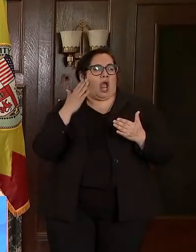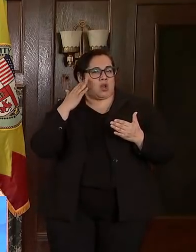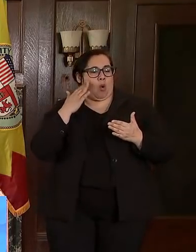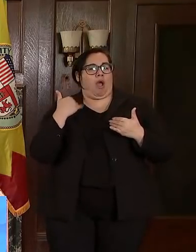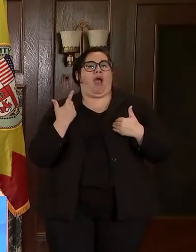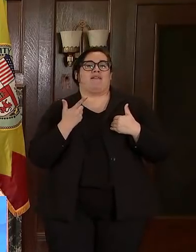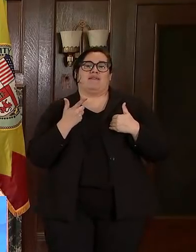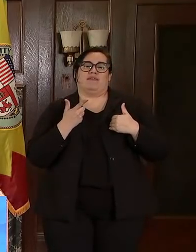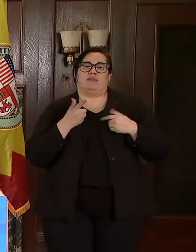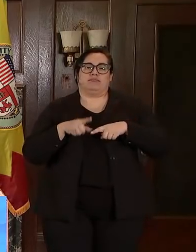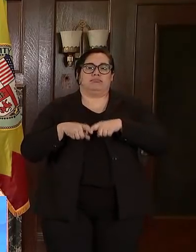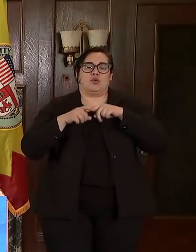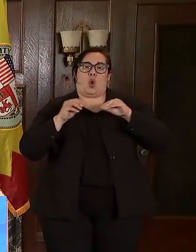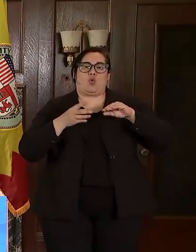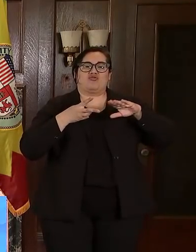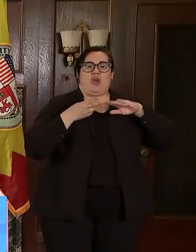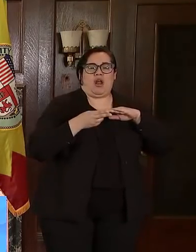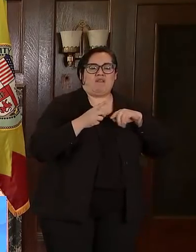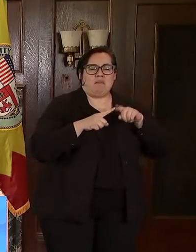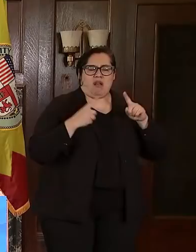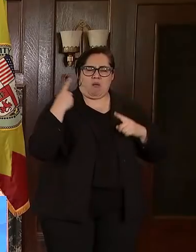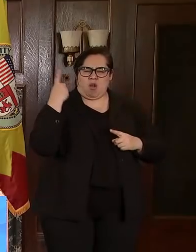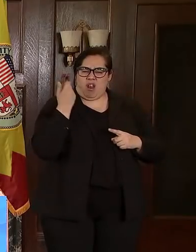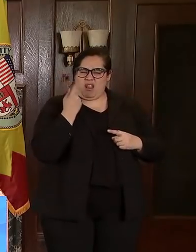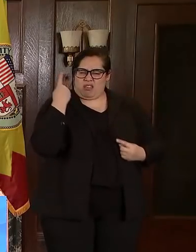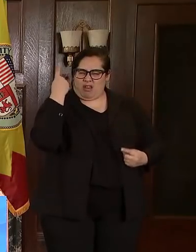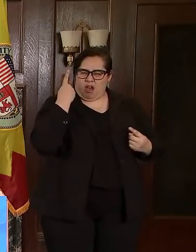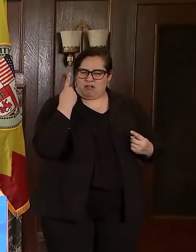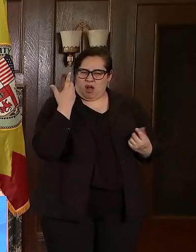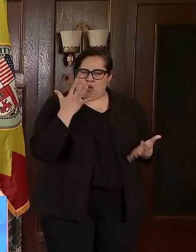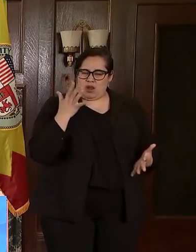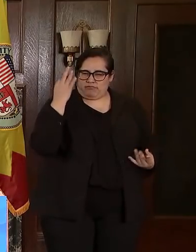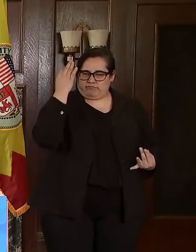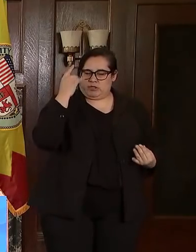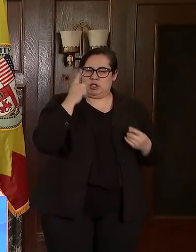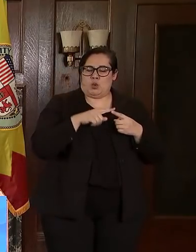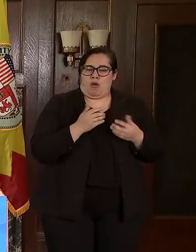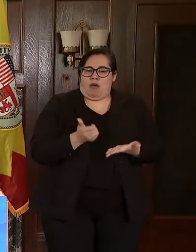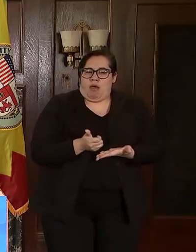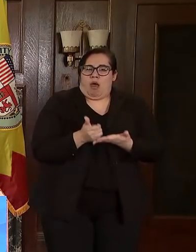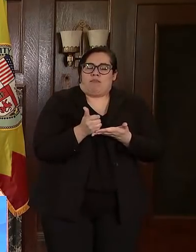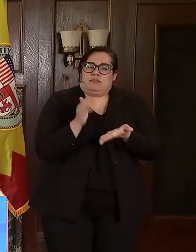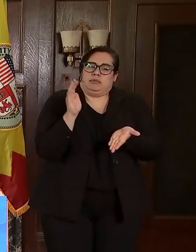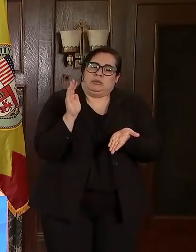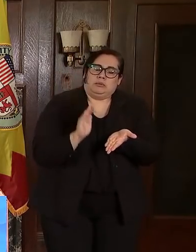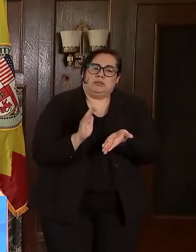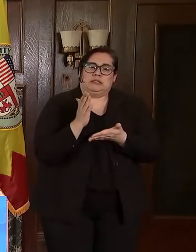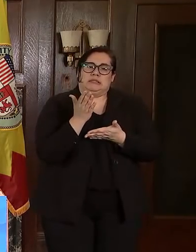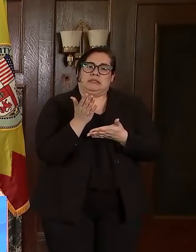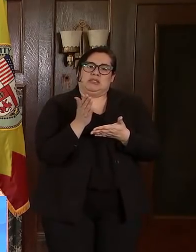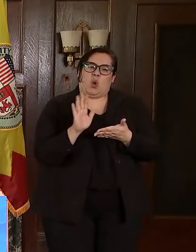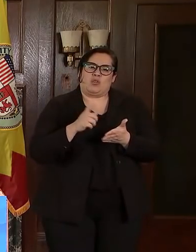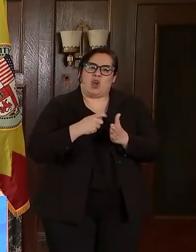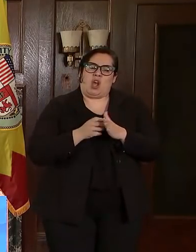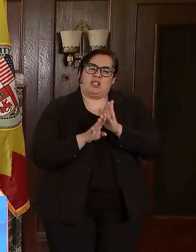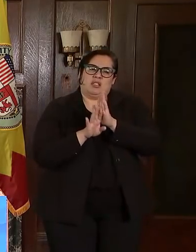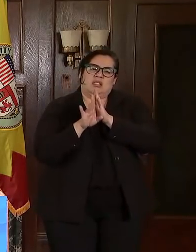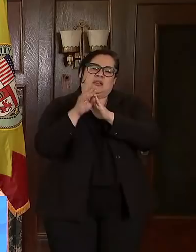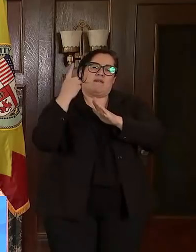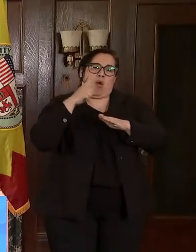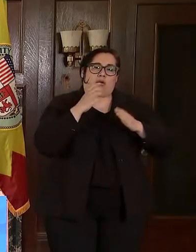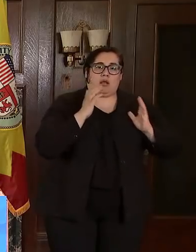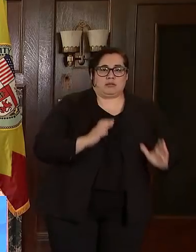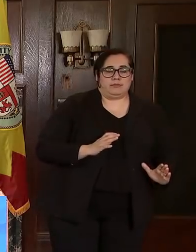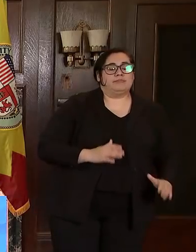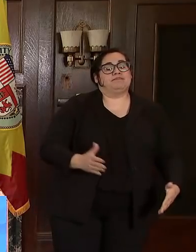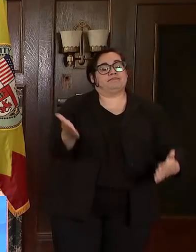the crisis, but I'm wondering if there's any thought being given to, help alleviate those rising costs for customers. And